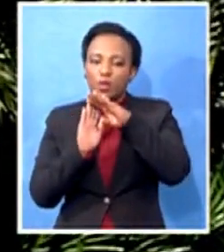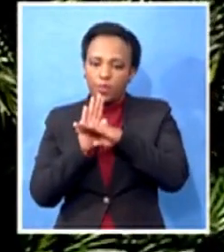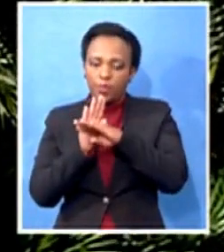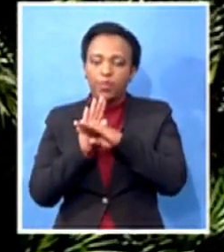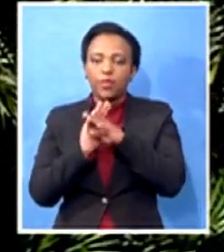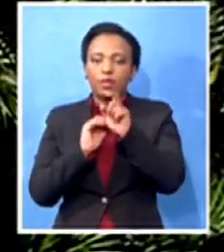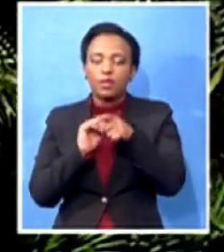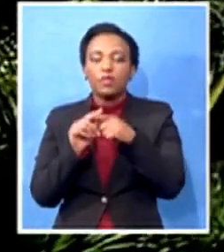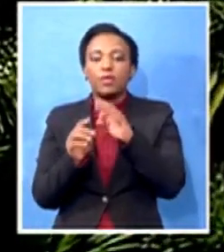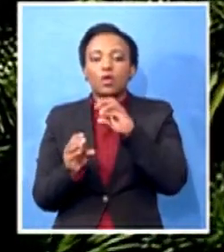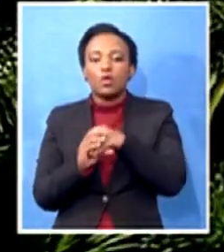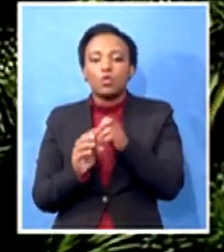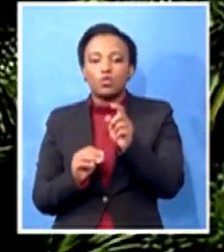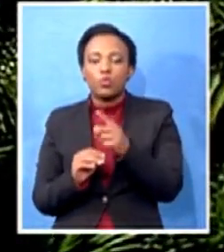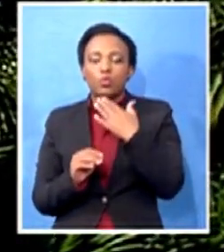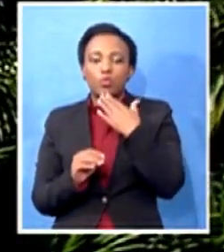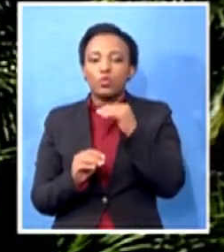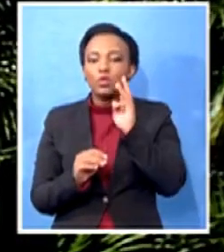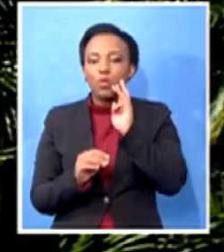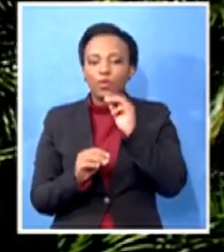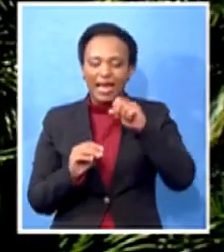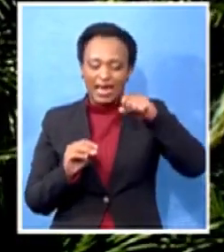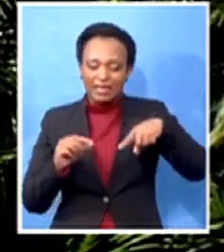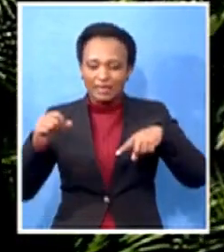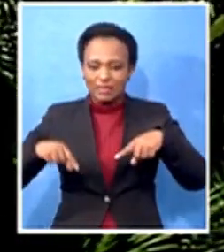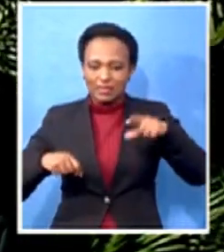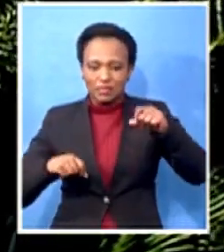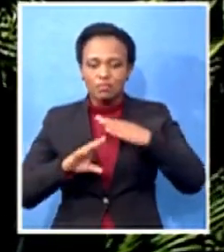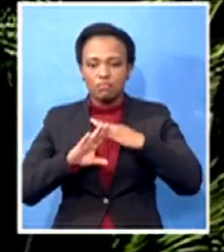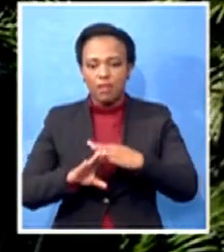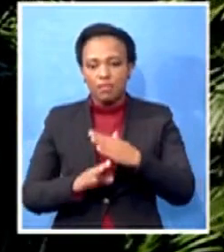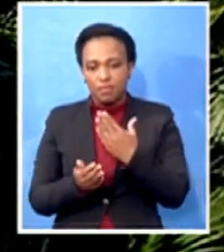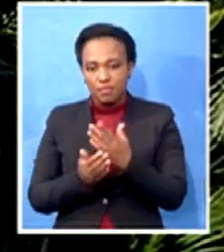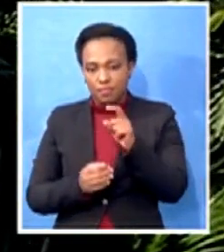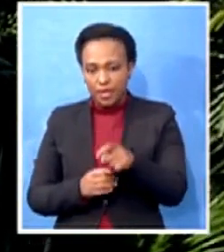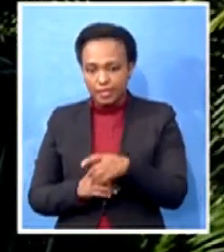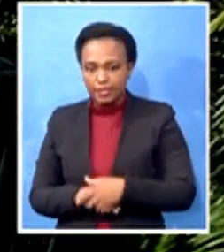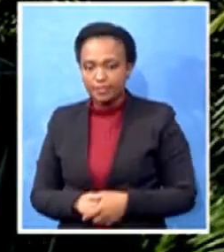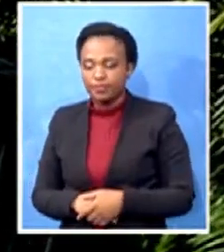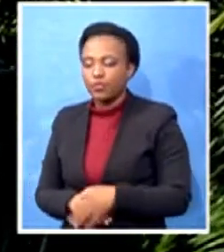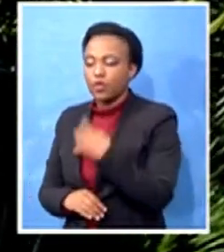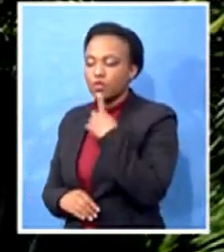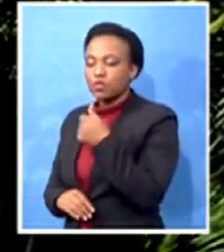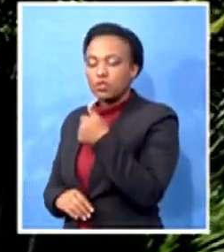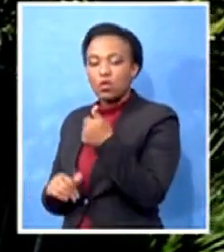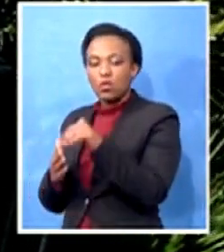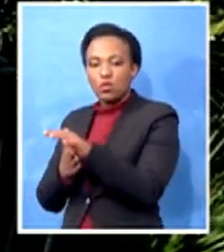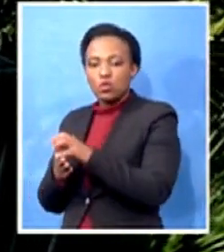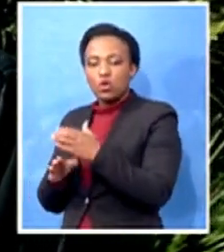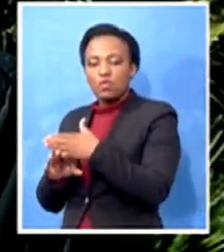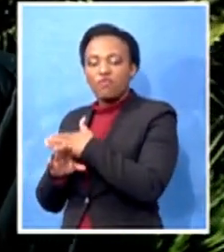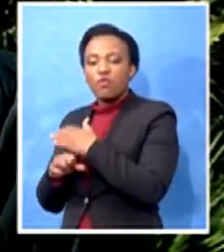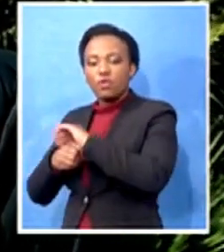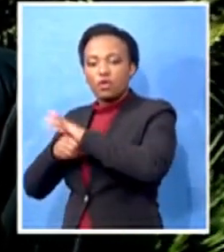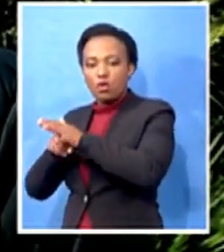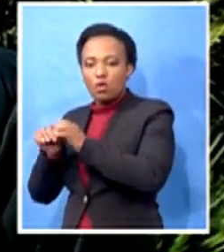water leaks as well. In terms of water leaks, you said there's a good story to tell about that. I know that there's so much doom and gloom with COVID-19, but there's a good story. The water